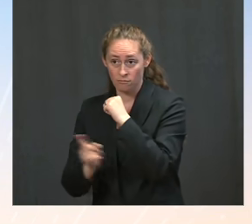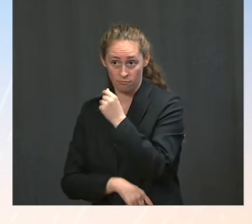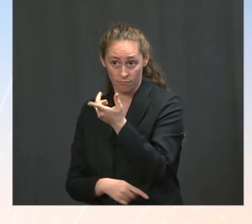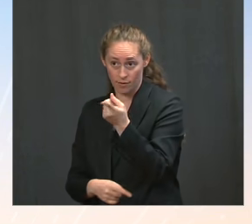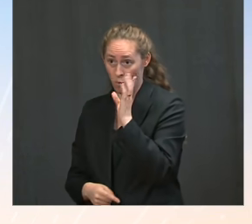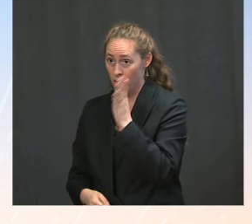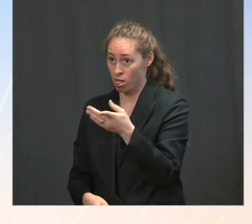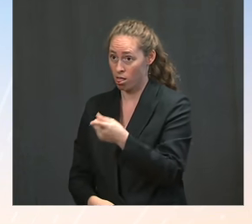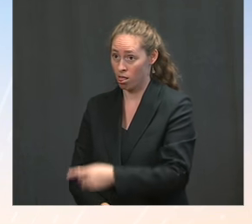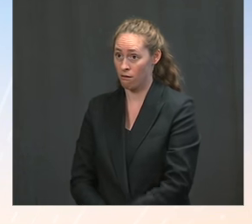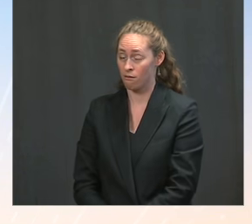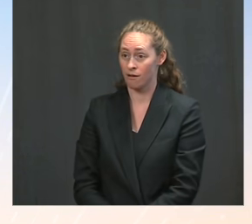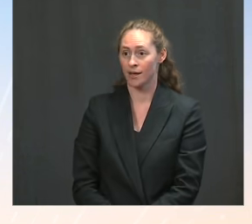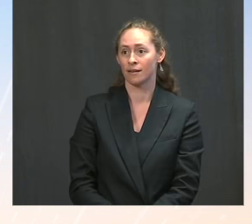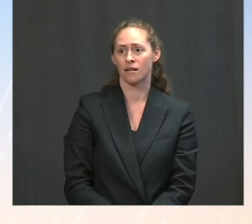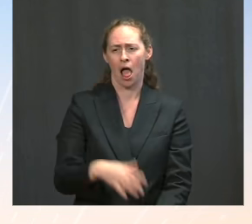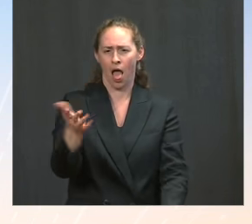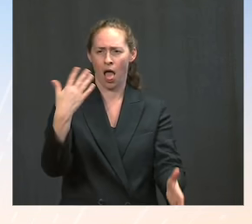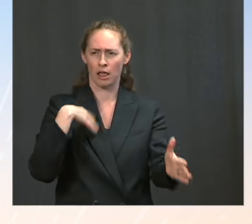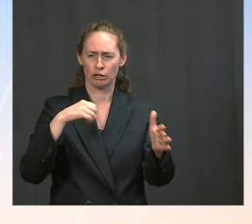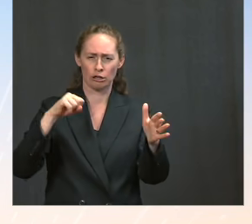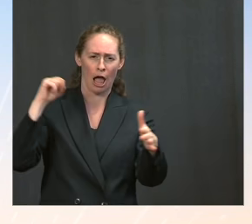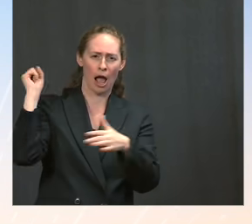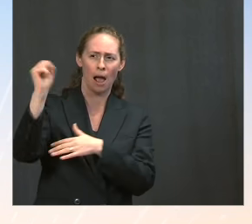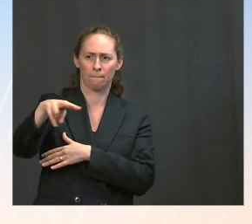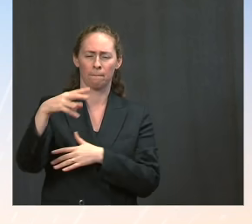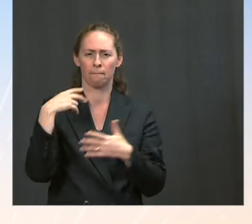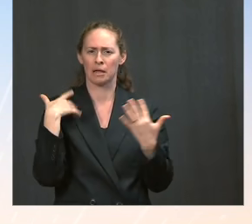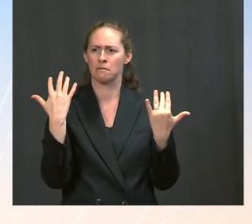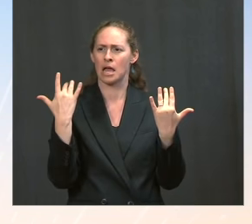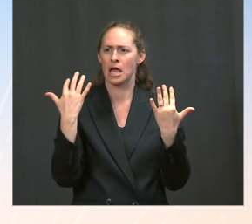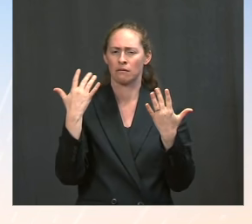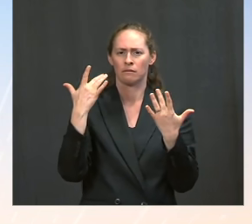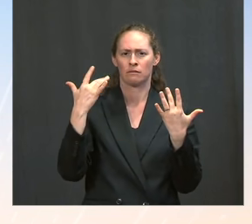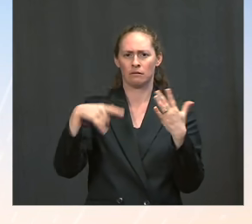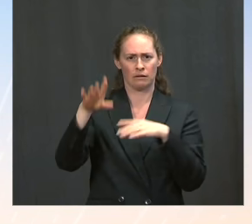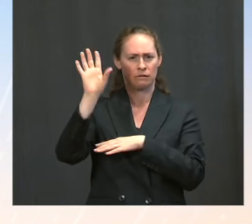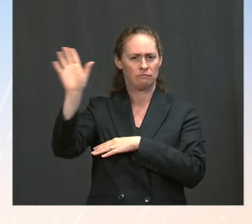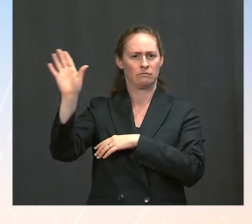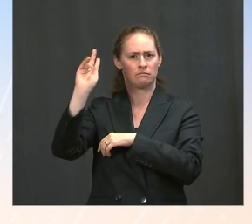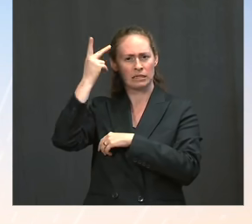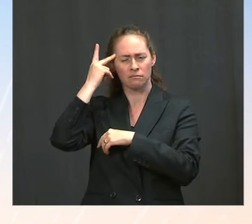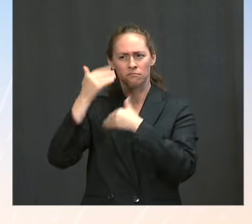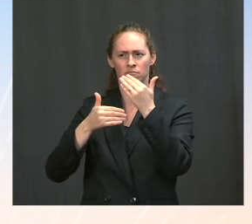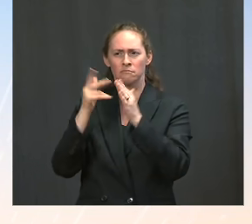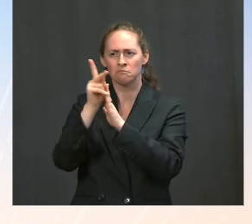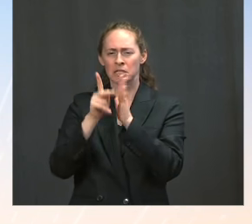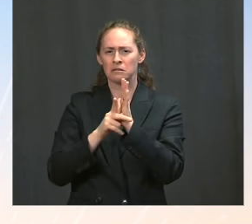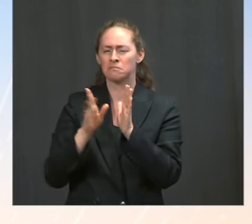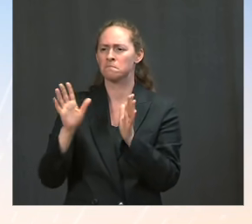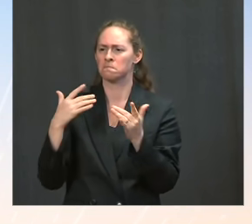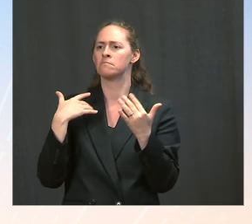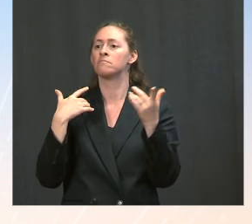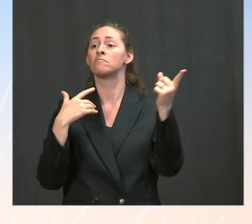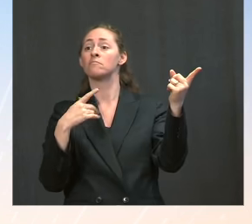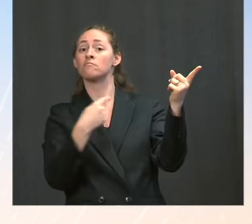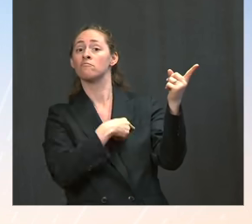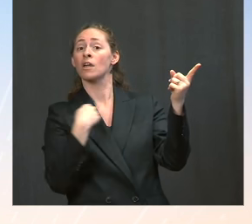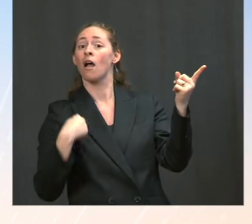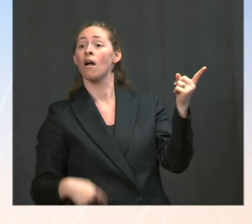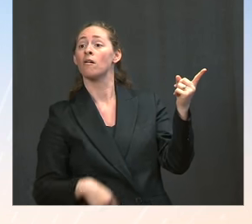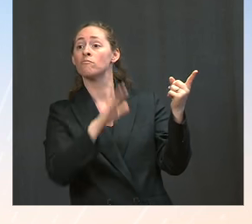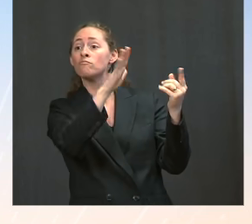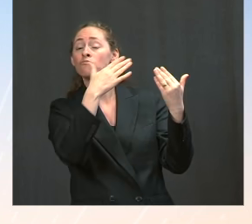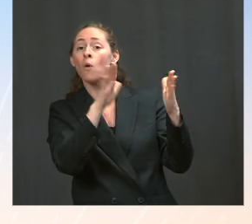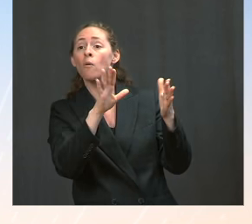policy process. I will tell you that, again, our approach to China as it relates to global health security is going to continue to be in a